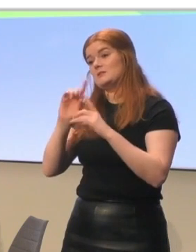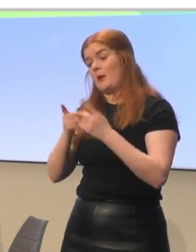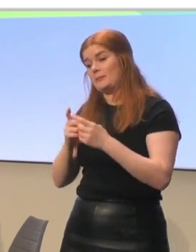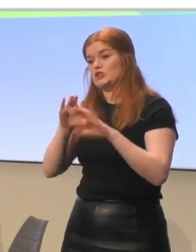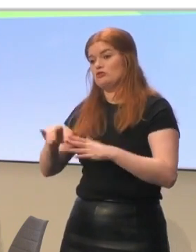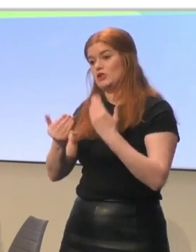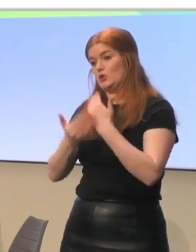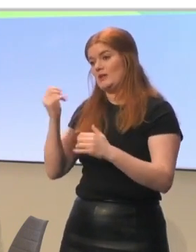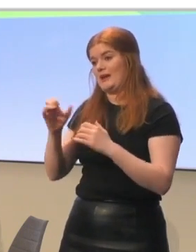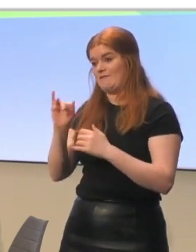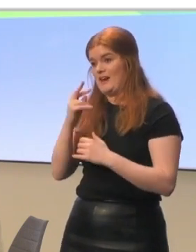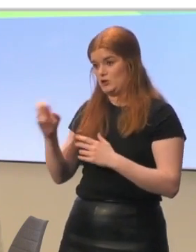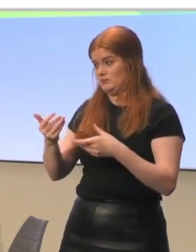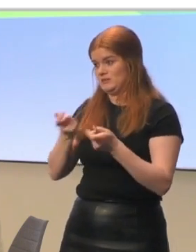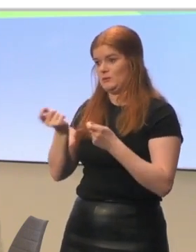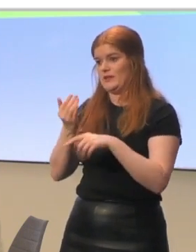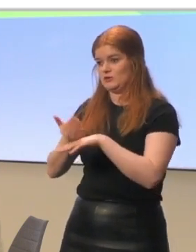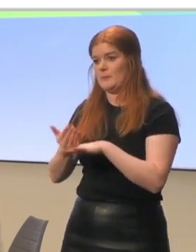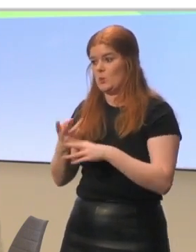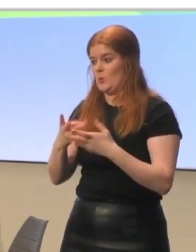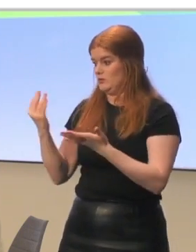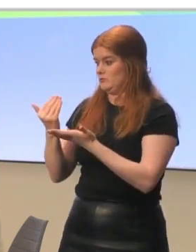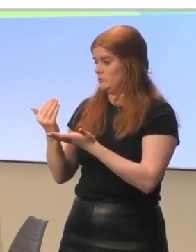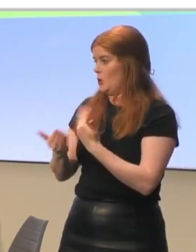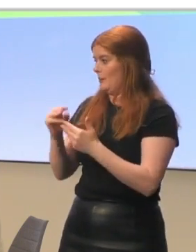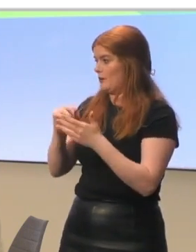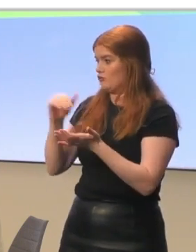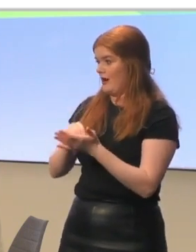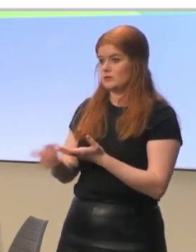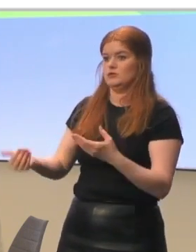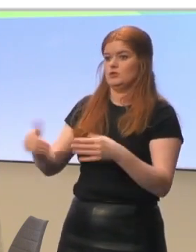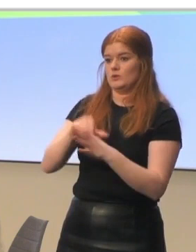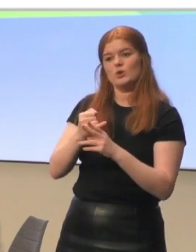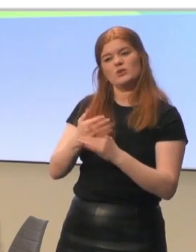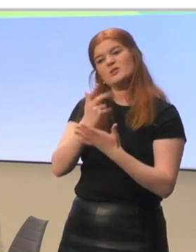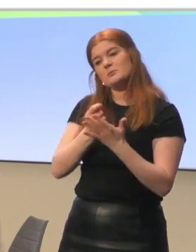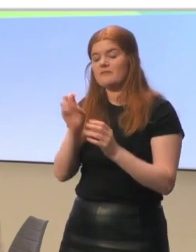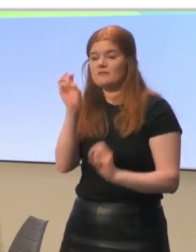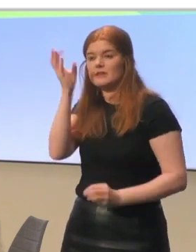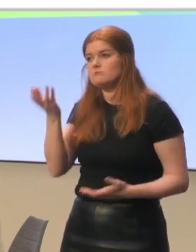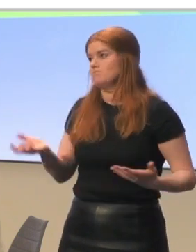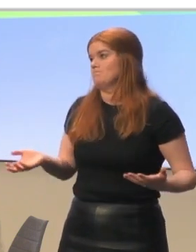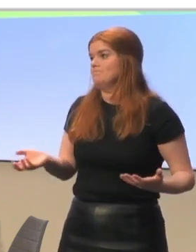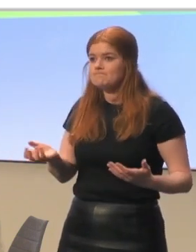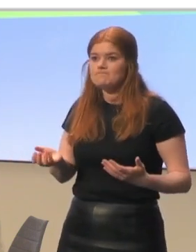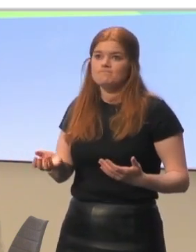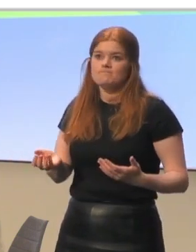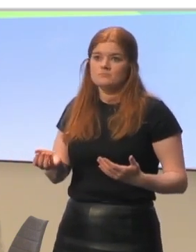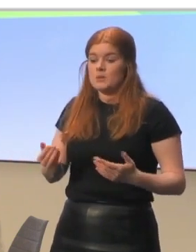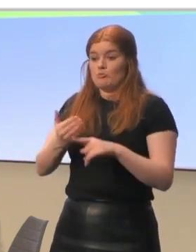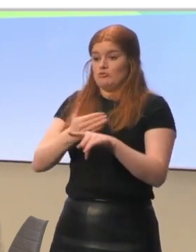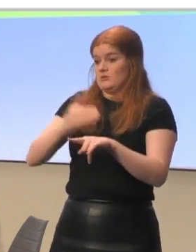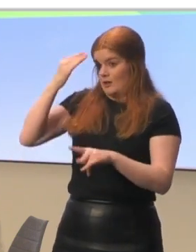tasked with that, they just, when people arrive, it's get them in. So sometimes we've very little pre-knowledge